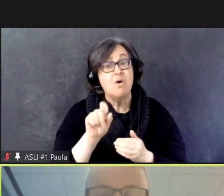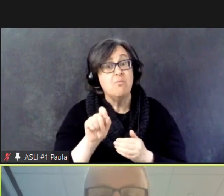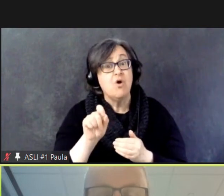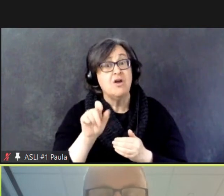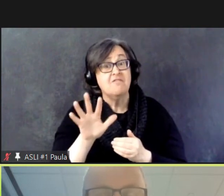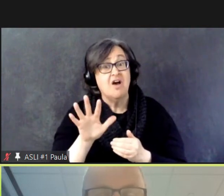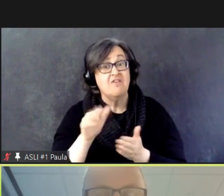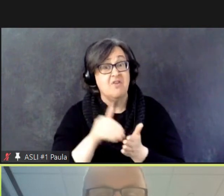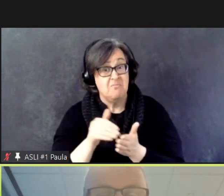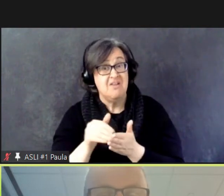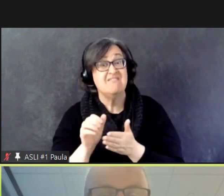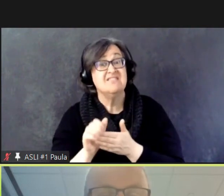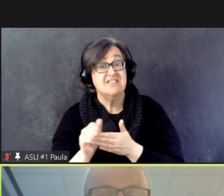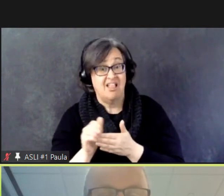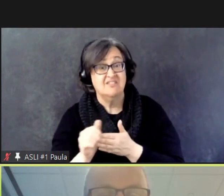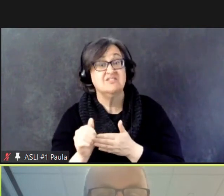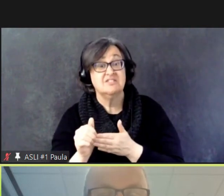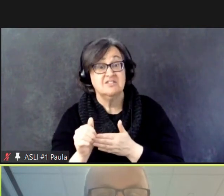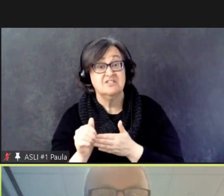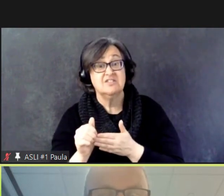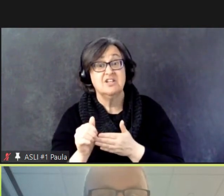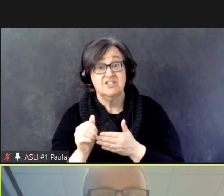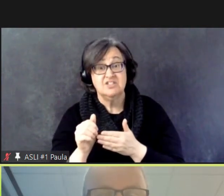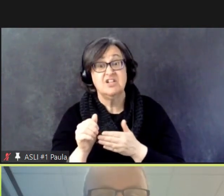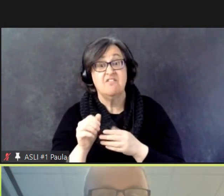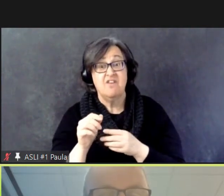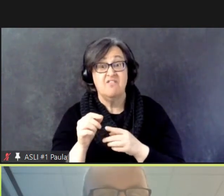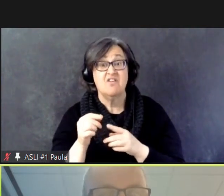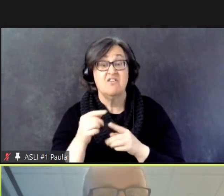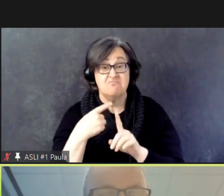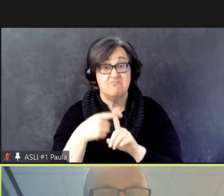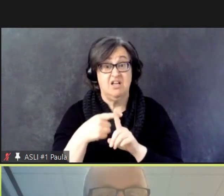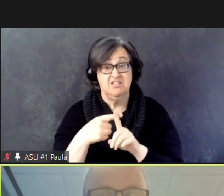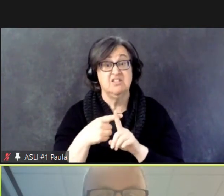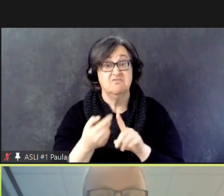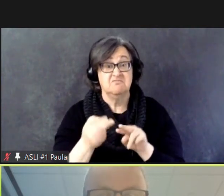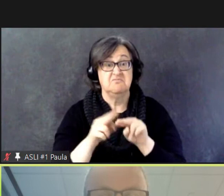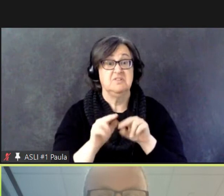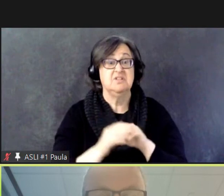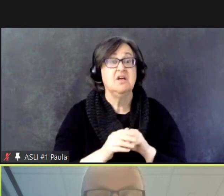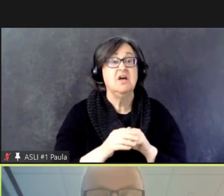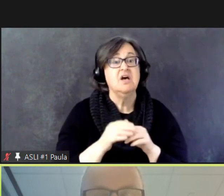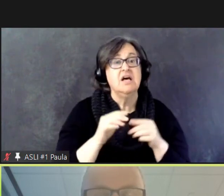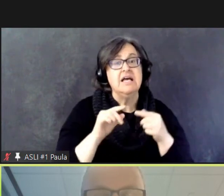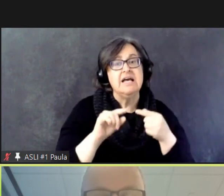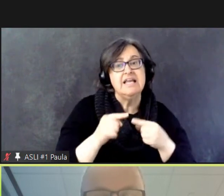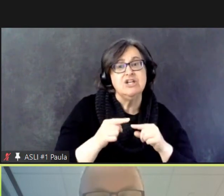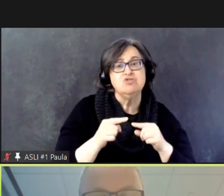million of variance positive. Injuries and damages